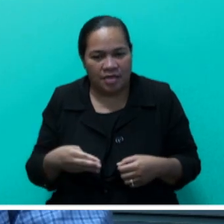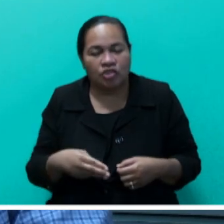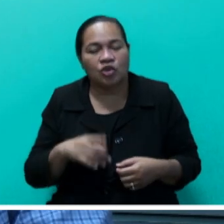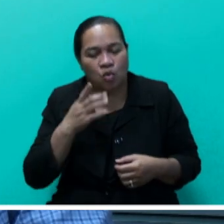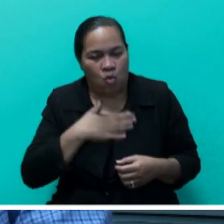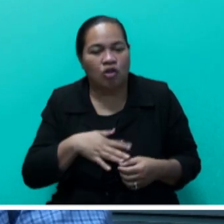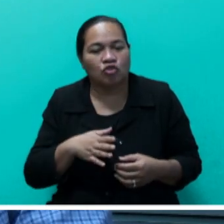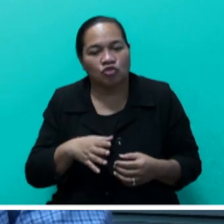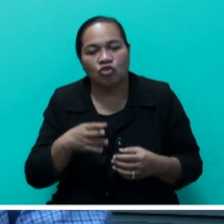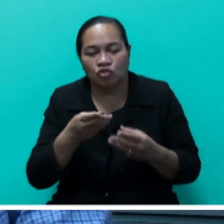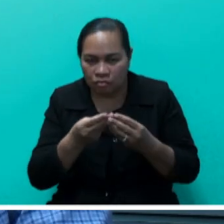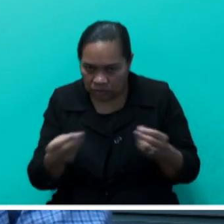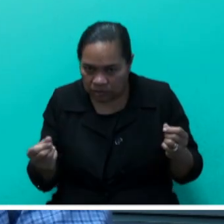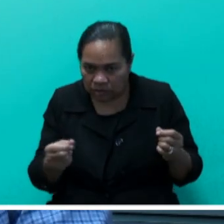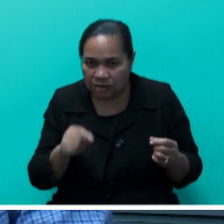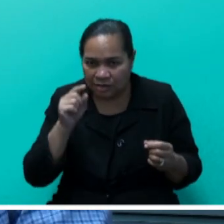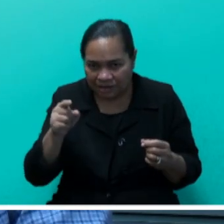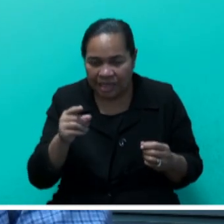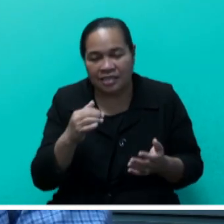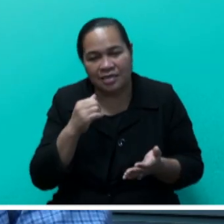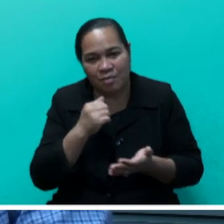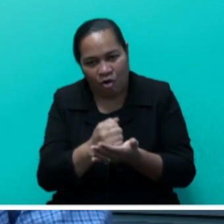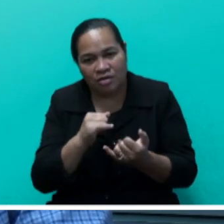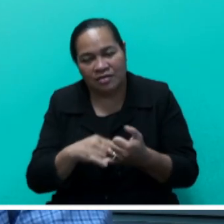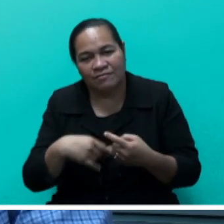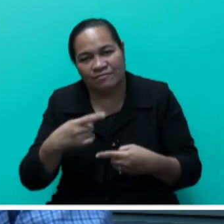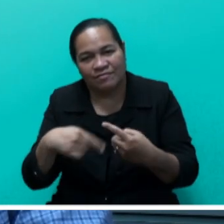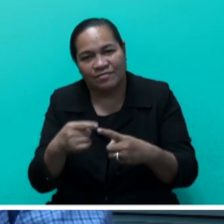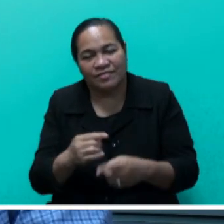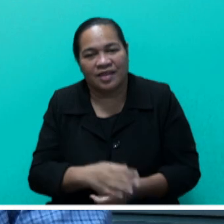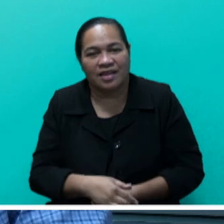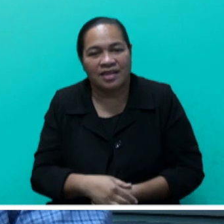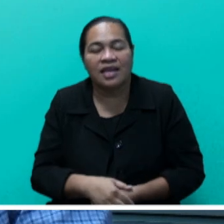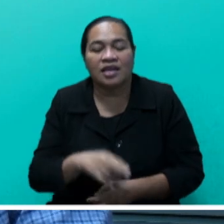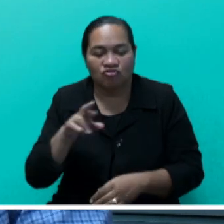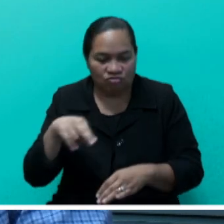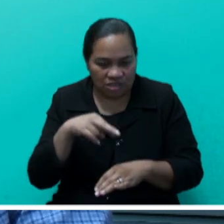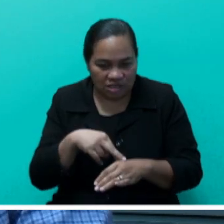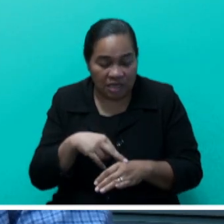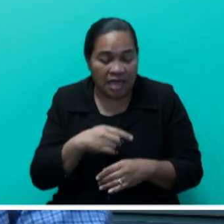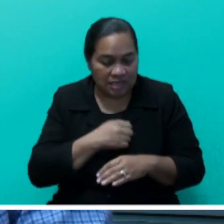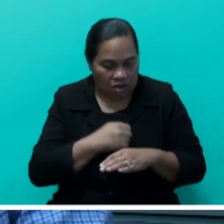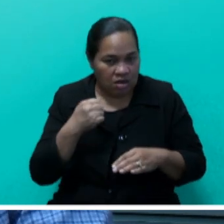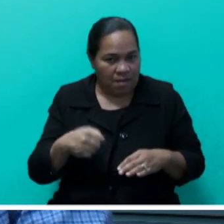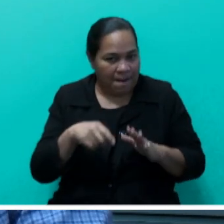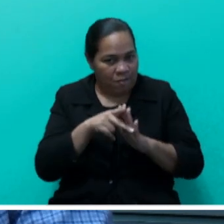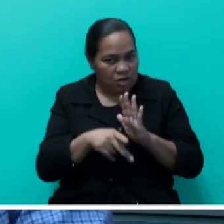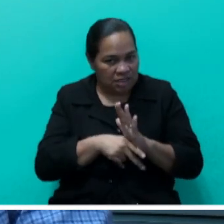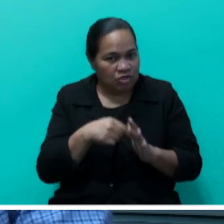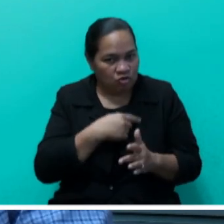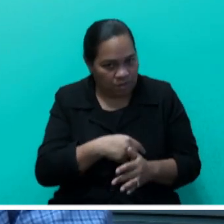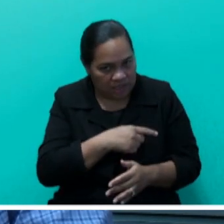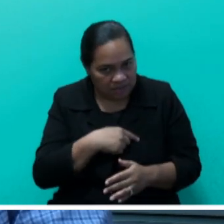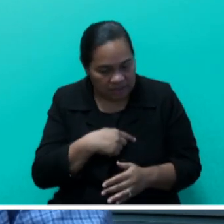Northern Division's population and support sustainable development in the region. It is the coalition government's policy commitment that